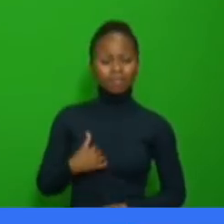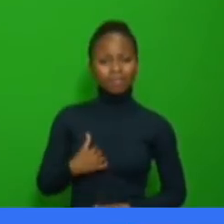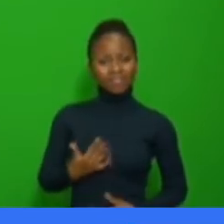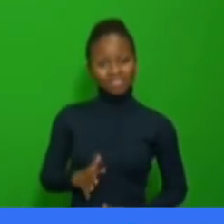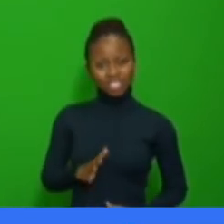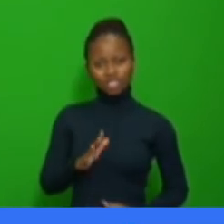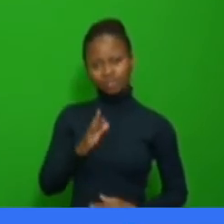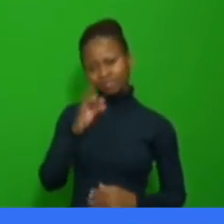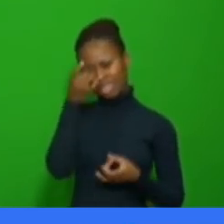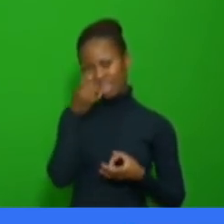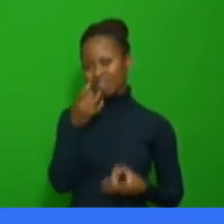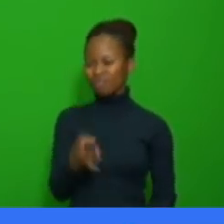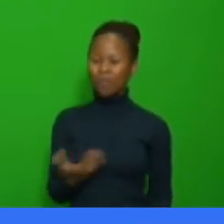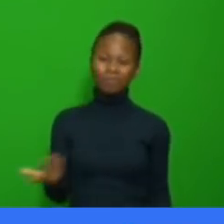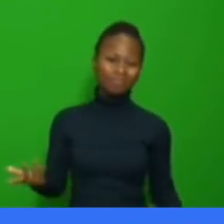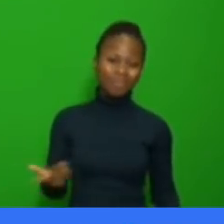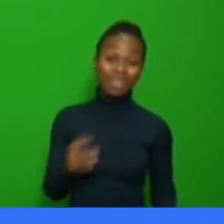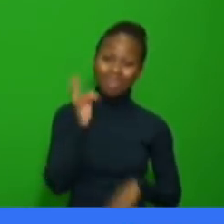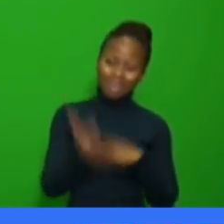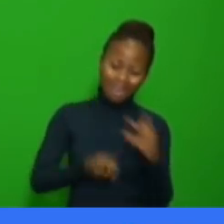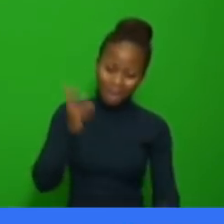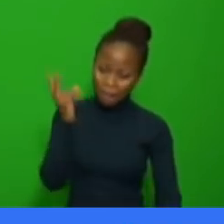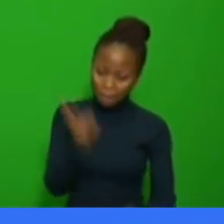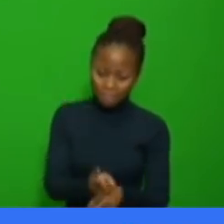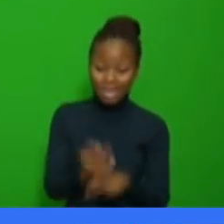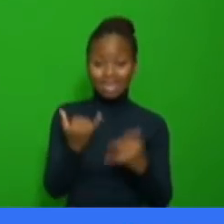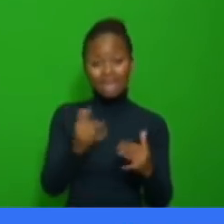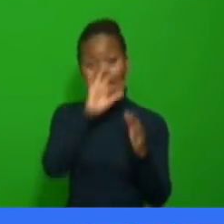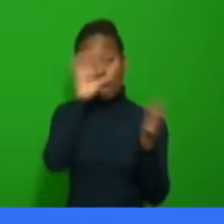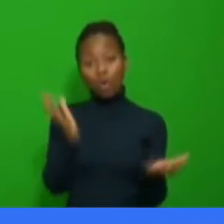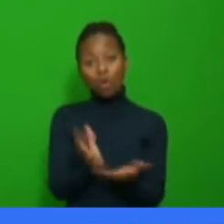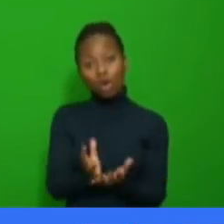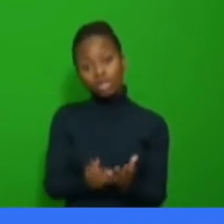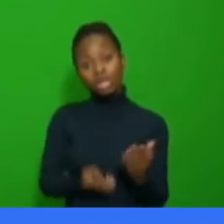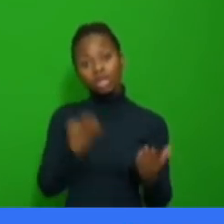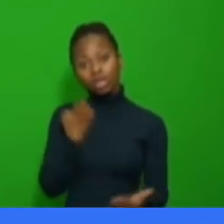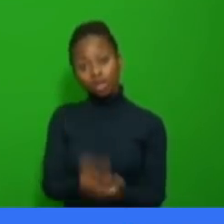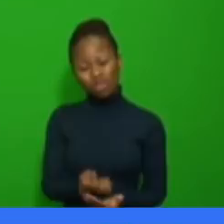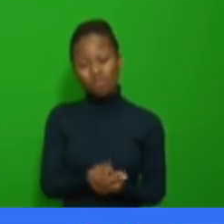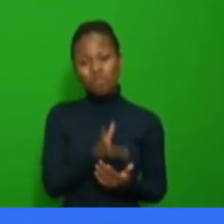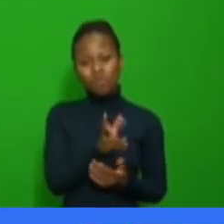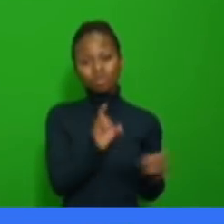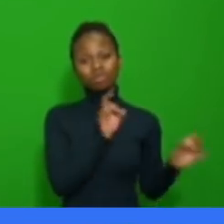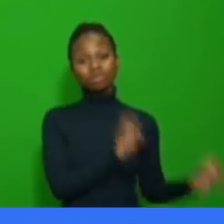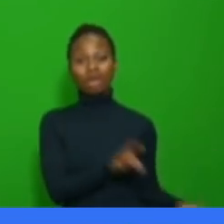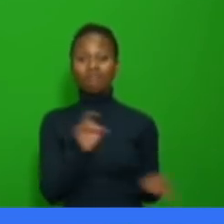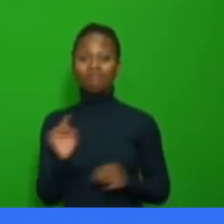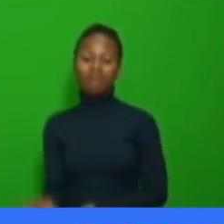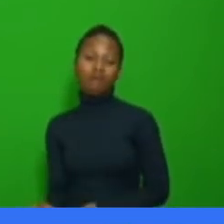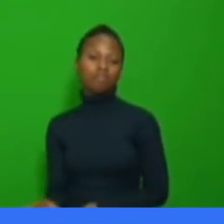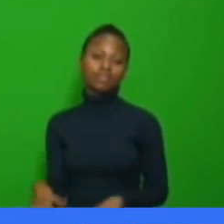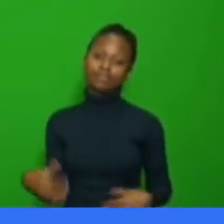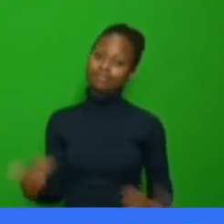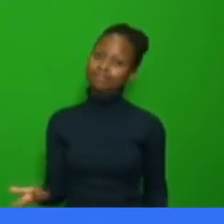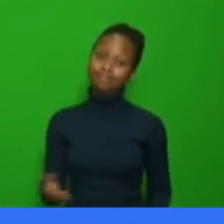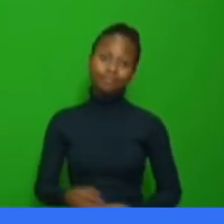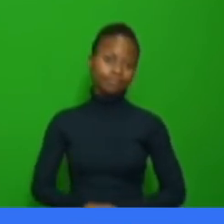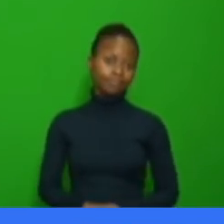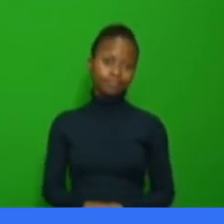there can't be winners and the world economy will just suffer as a result of this.